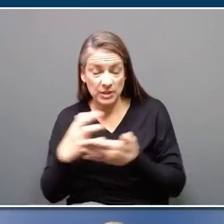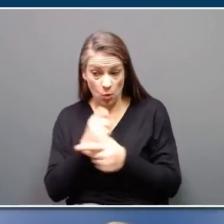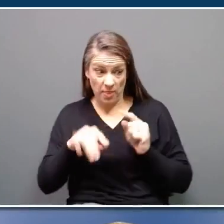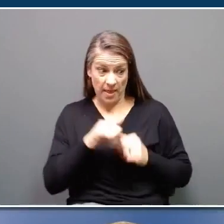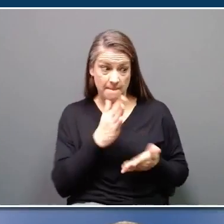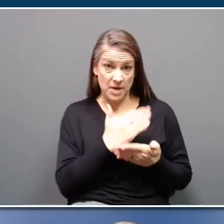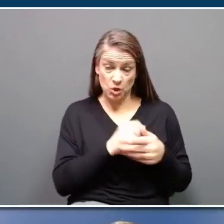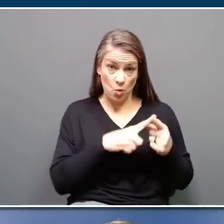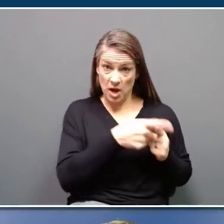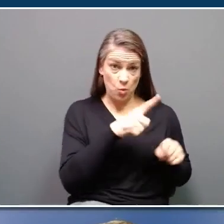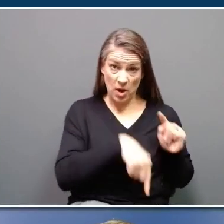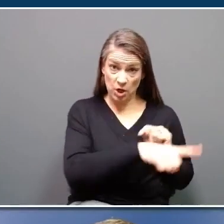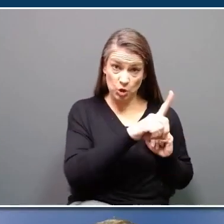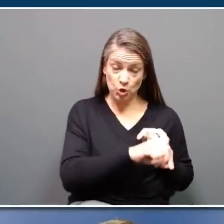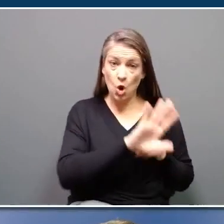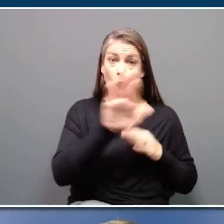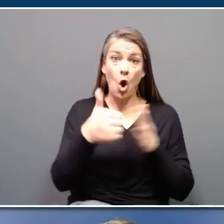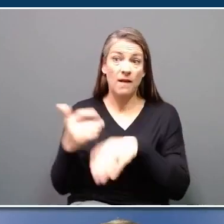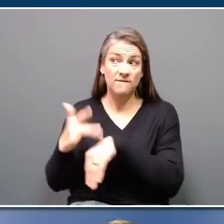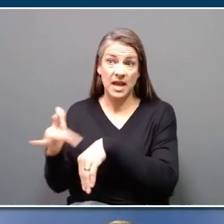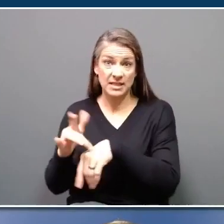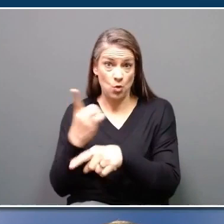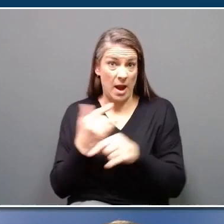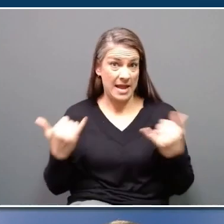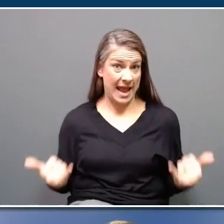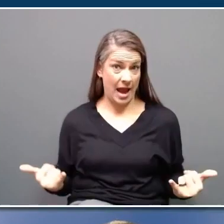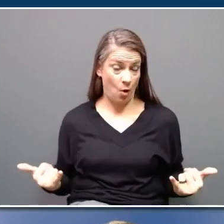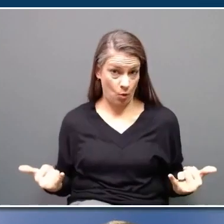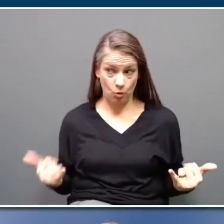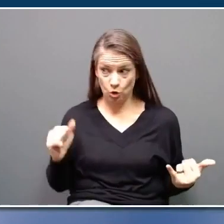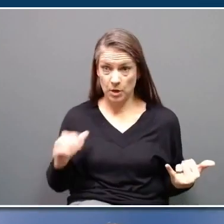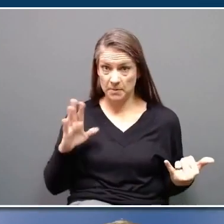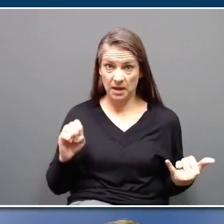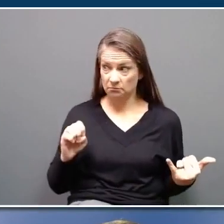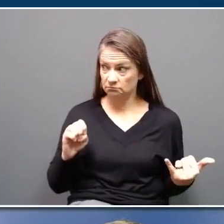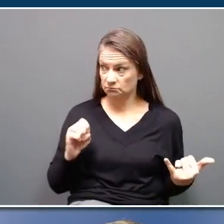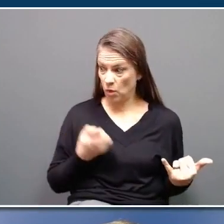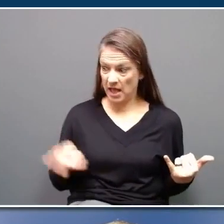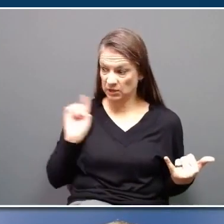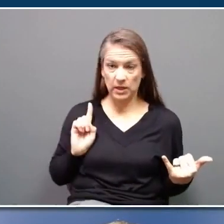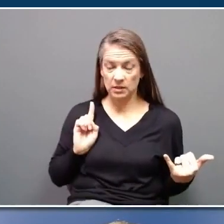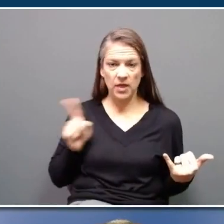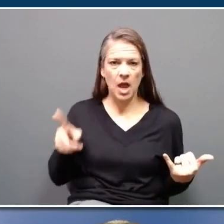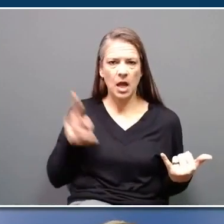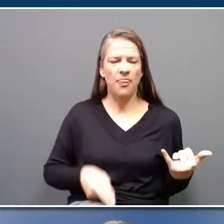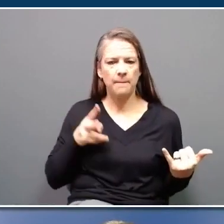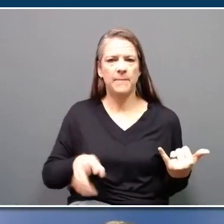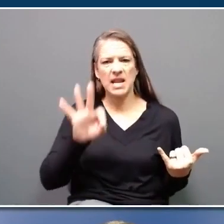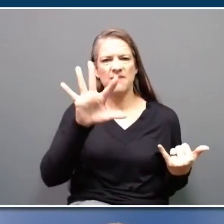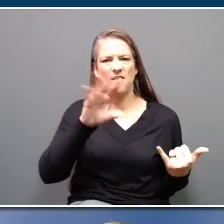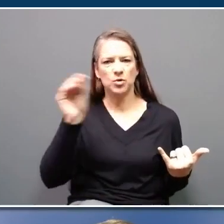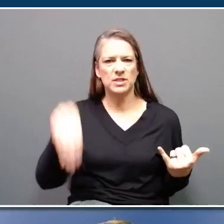is it took all the vacancies that exist right now, and that could mean someone left a week ago, and they cut 95% of them. No longer